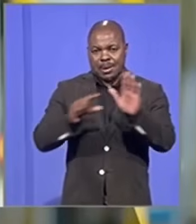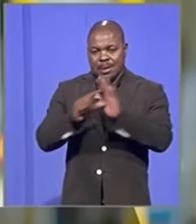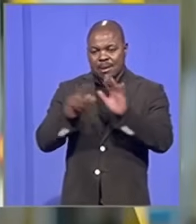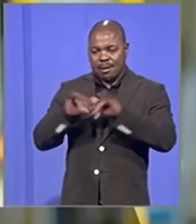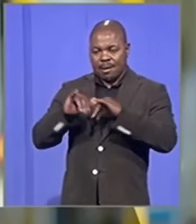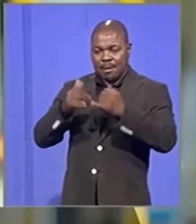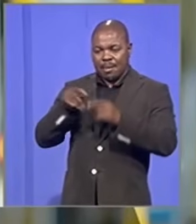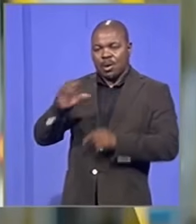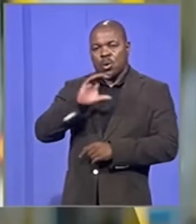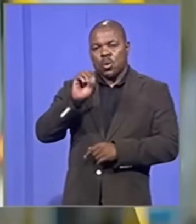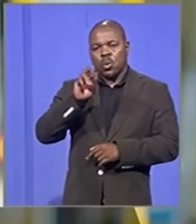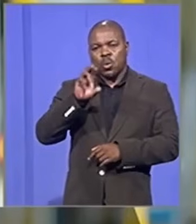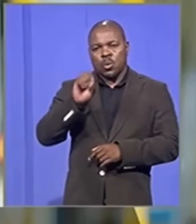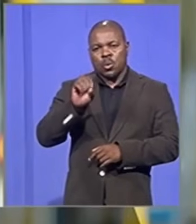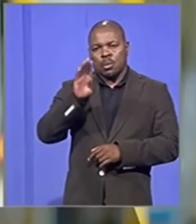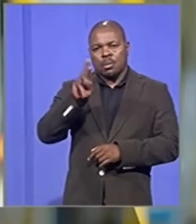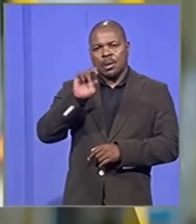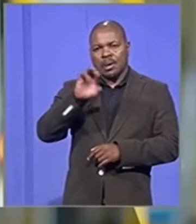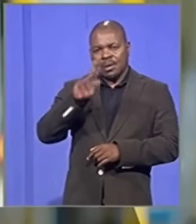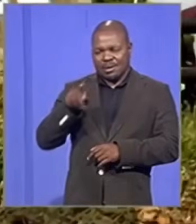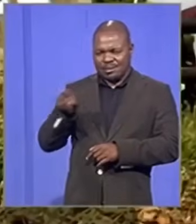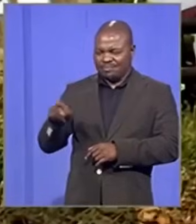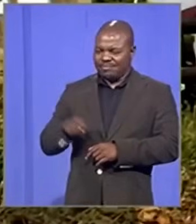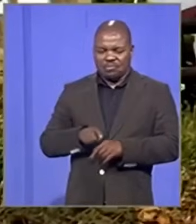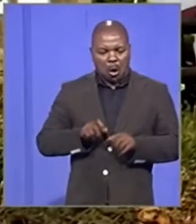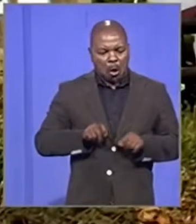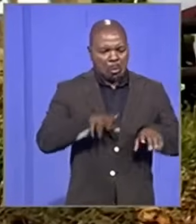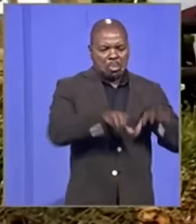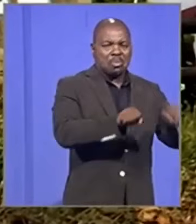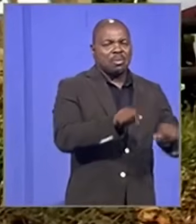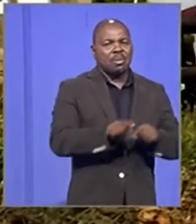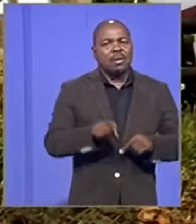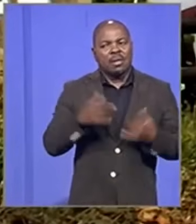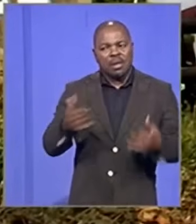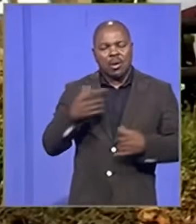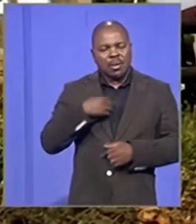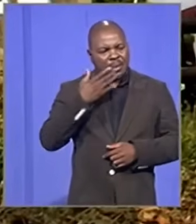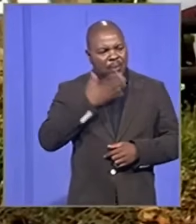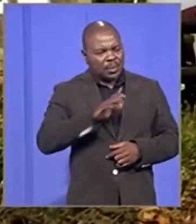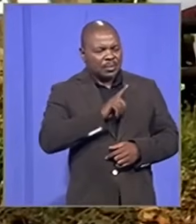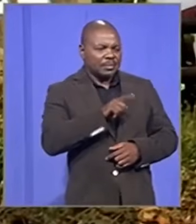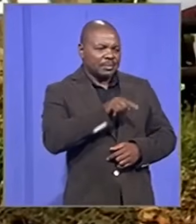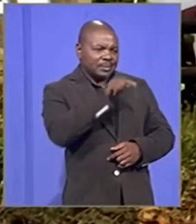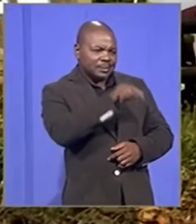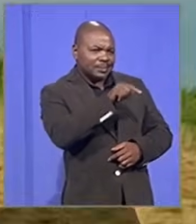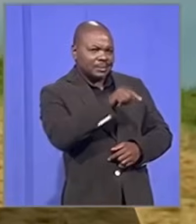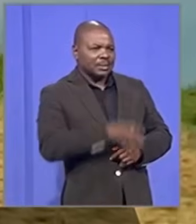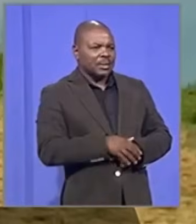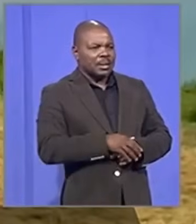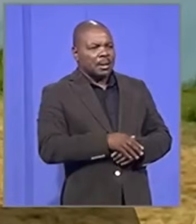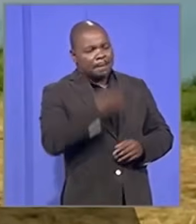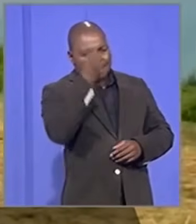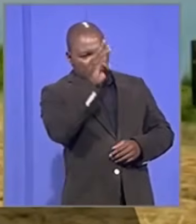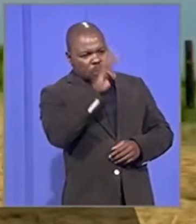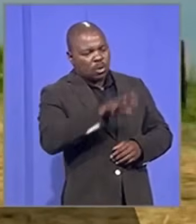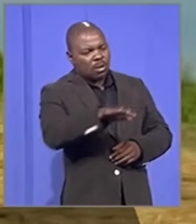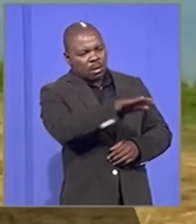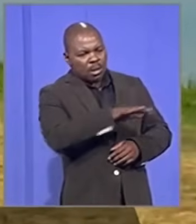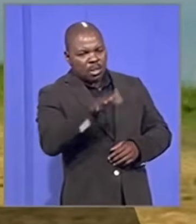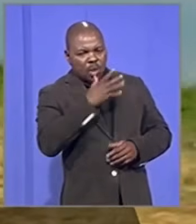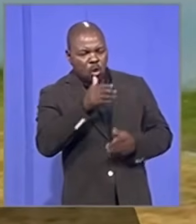Brick are opportunists and are currently threatening the sustainability and safety of this Pretoria